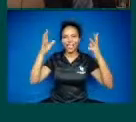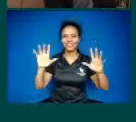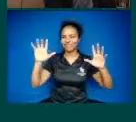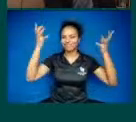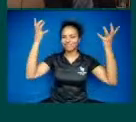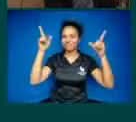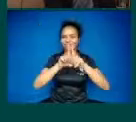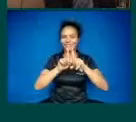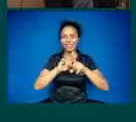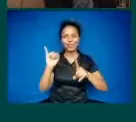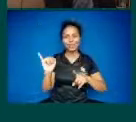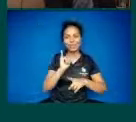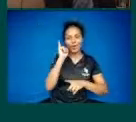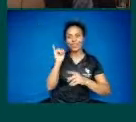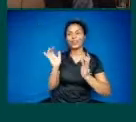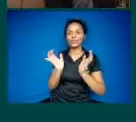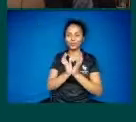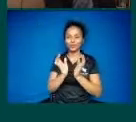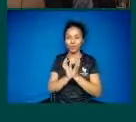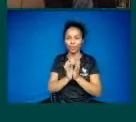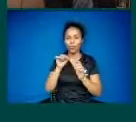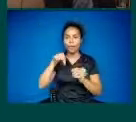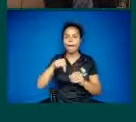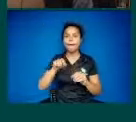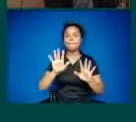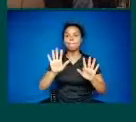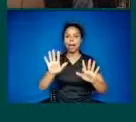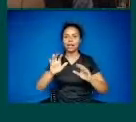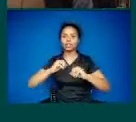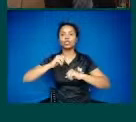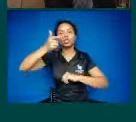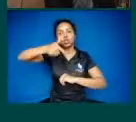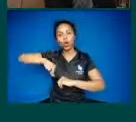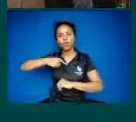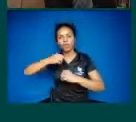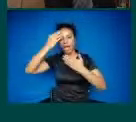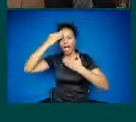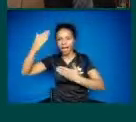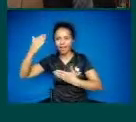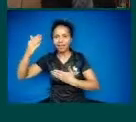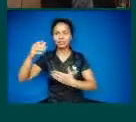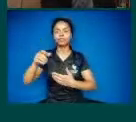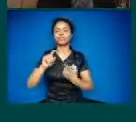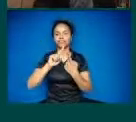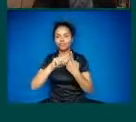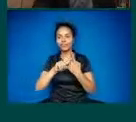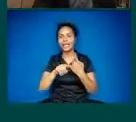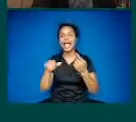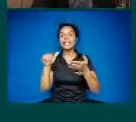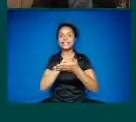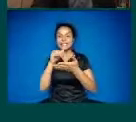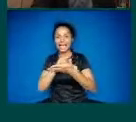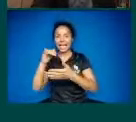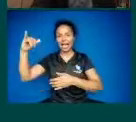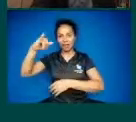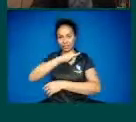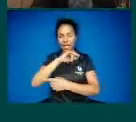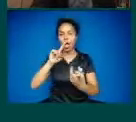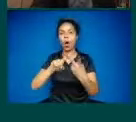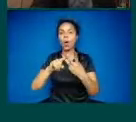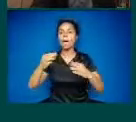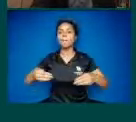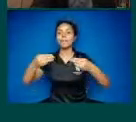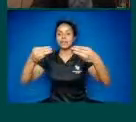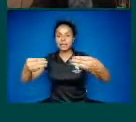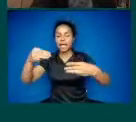with certainty of the success of this workshop, and I reinforce my compliments